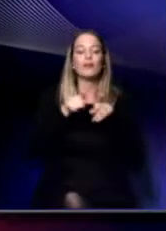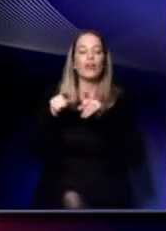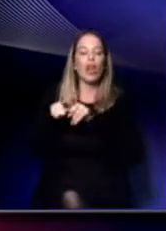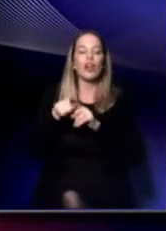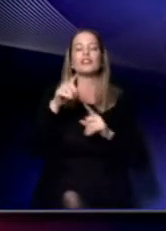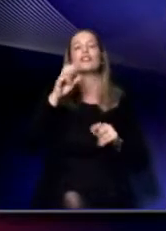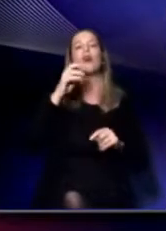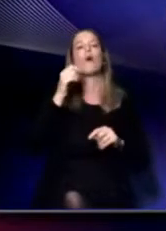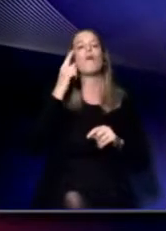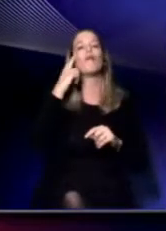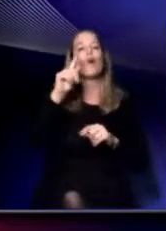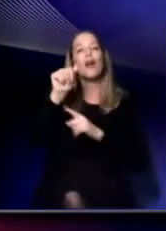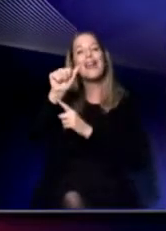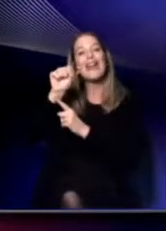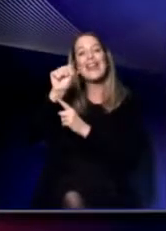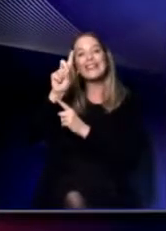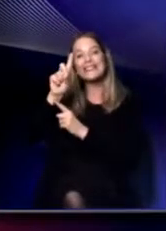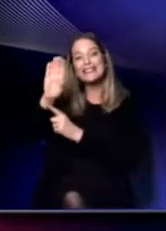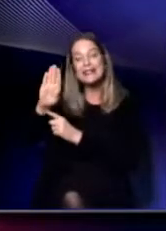program.